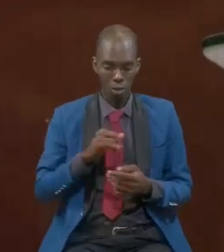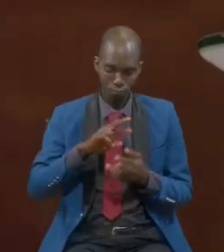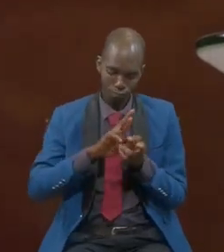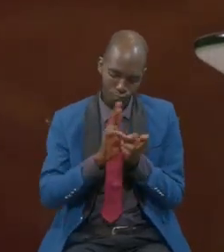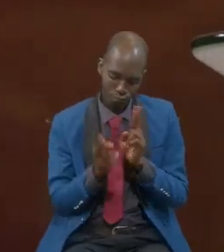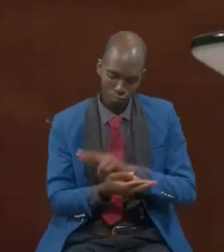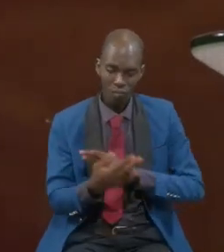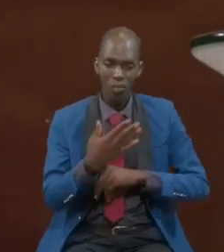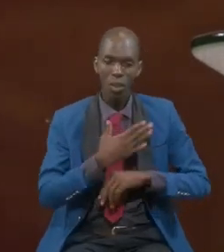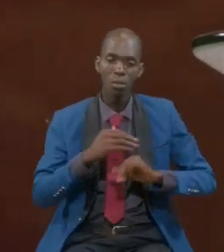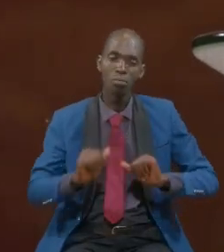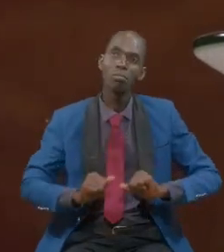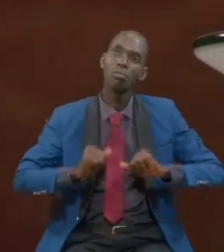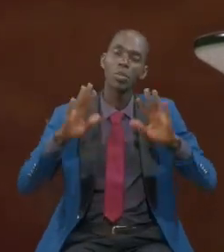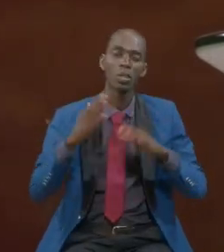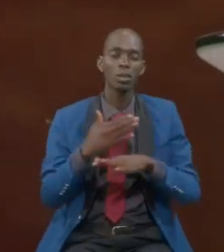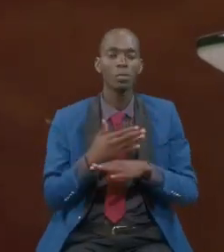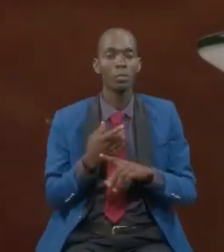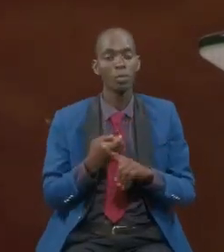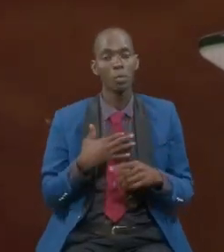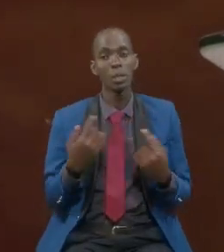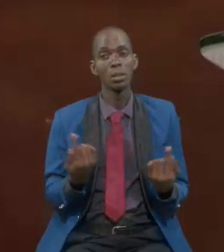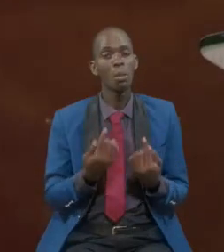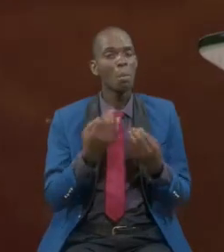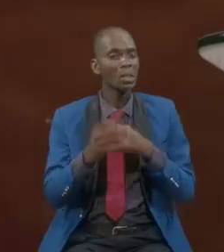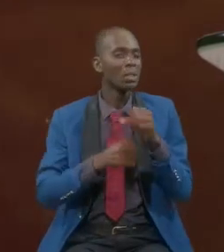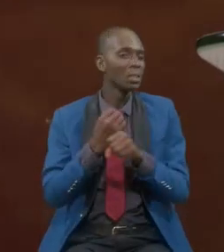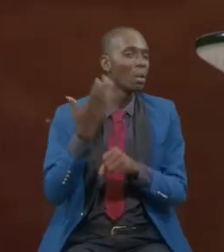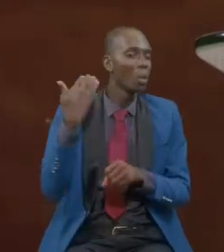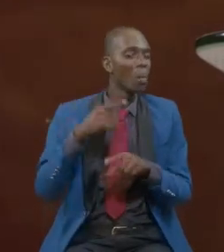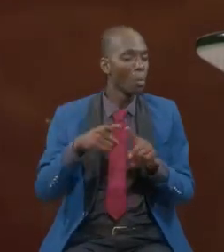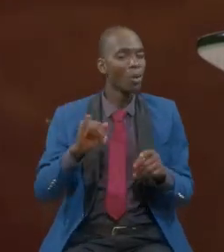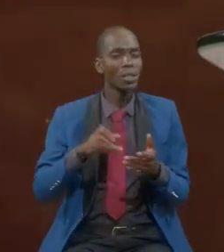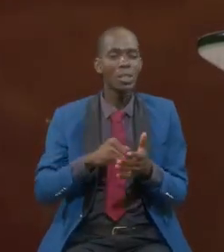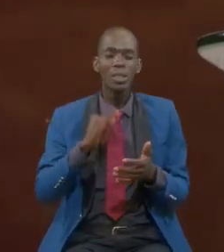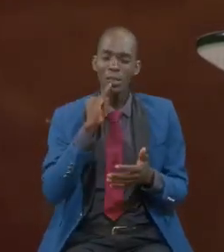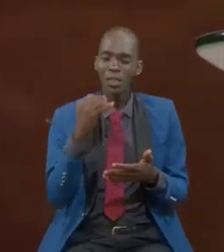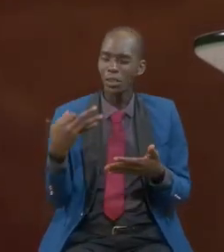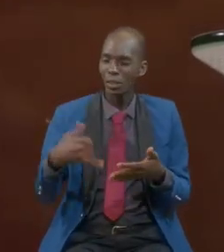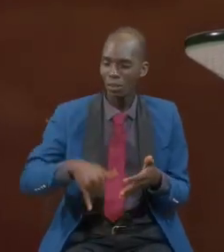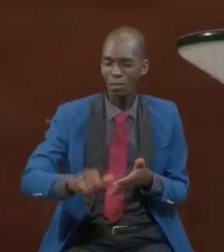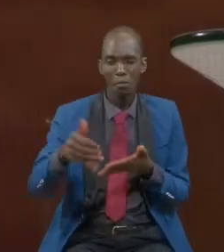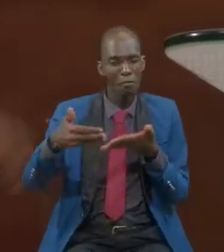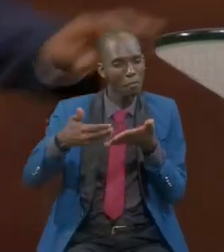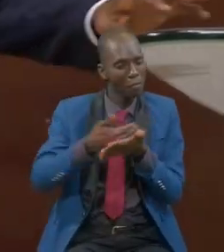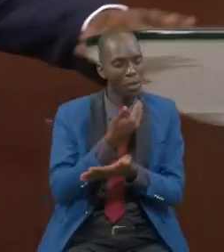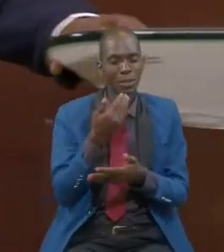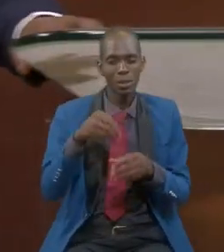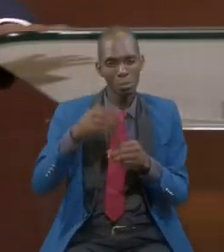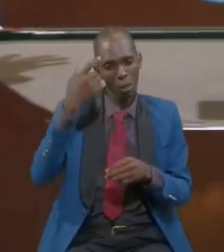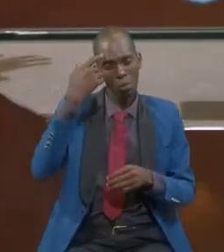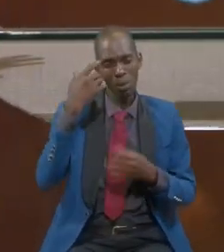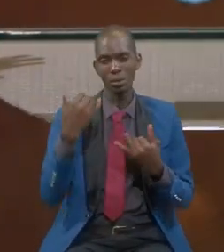and turned away from my sin many years ago but is still as real as as if it happened to